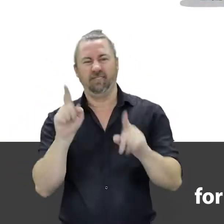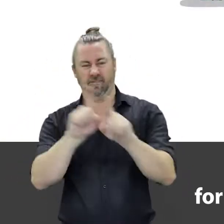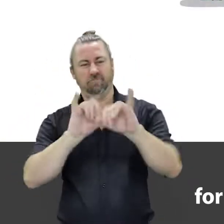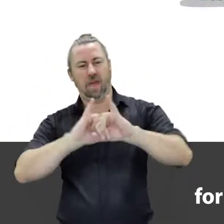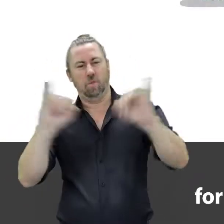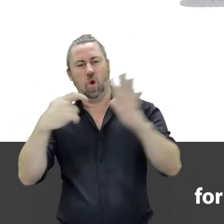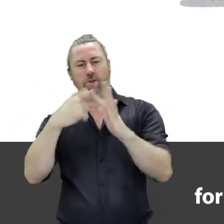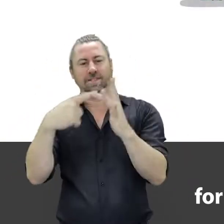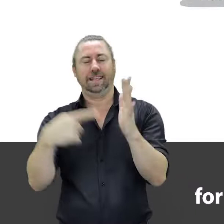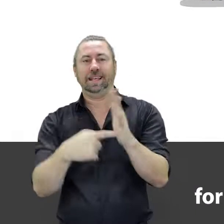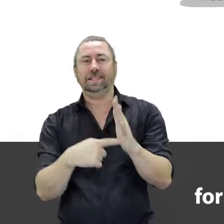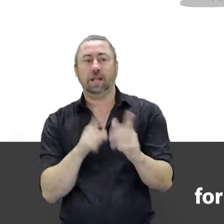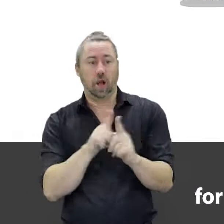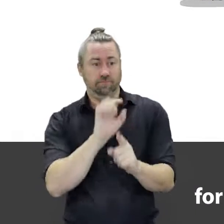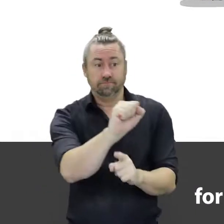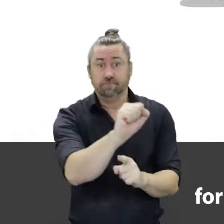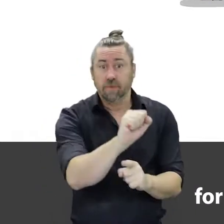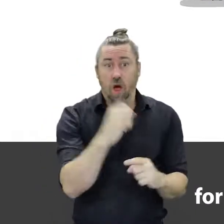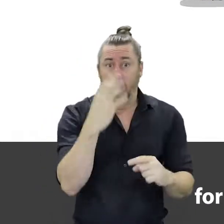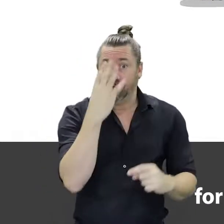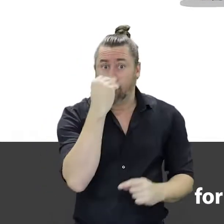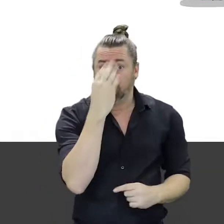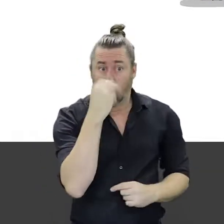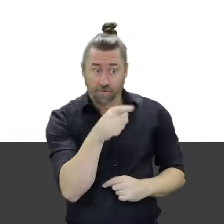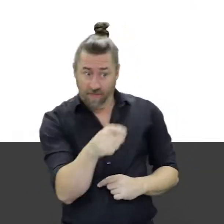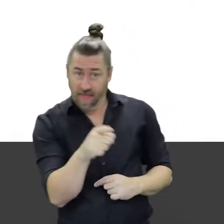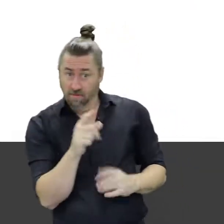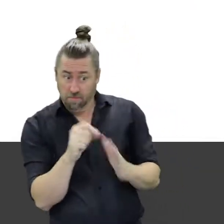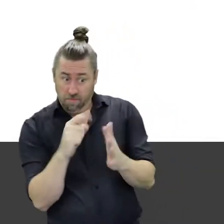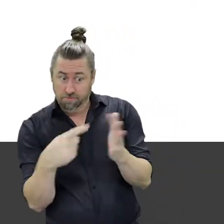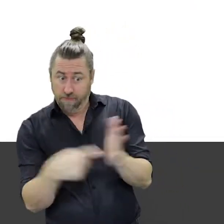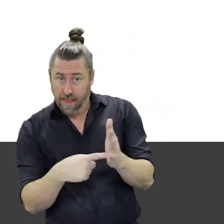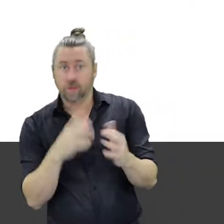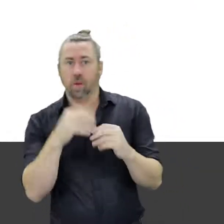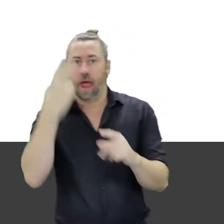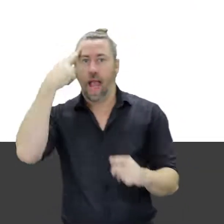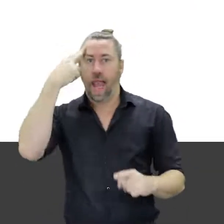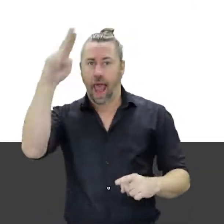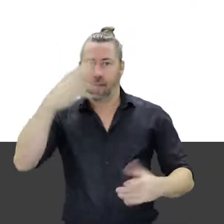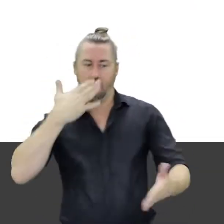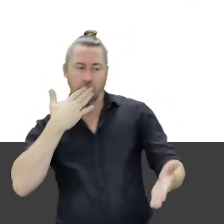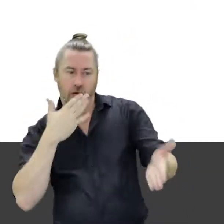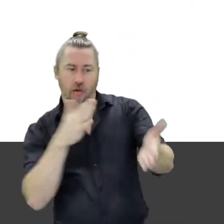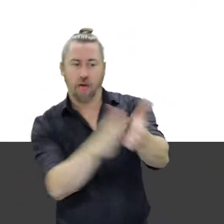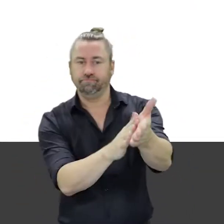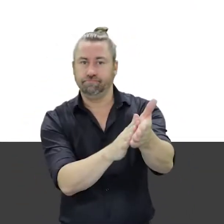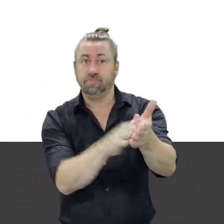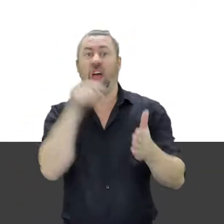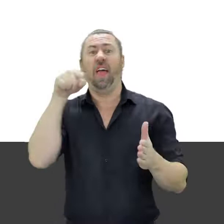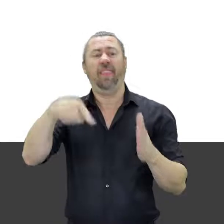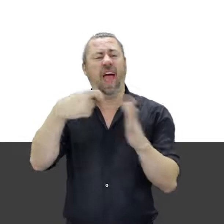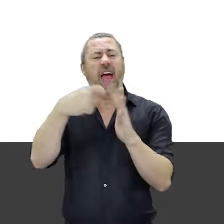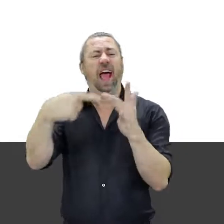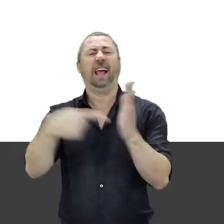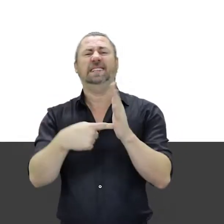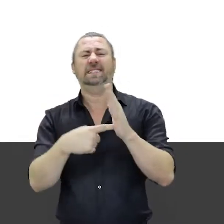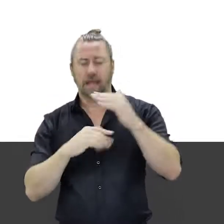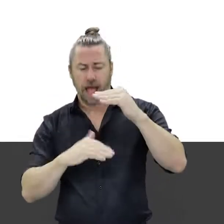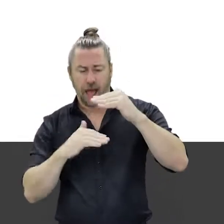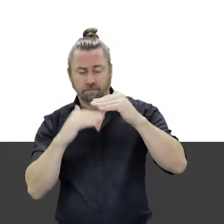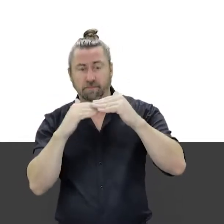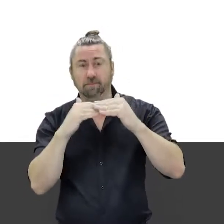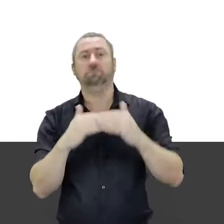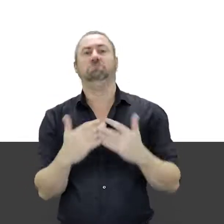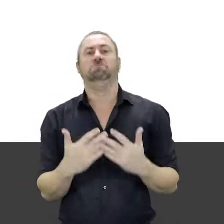emergency kit for each animal with their name and photo. An emergency kit should include the following items: